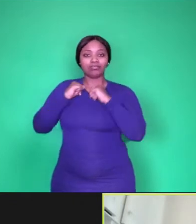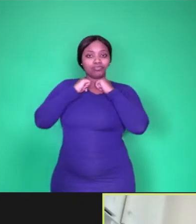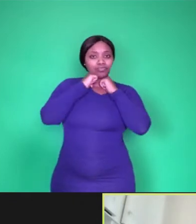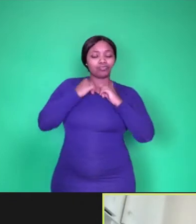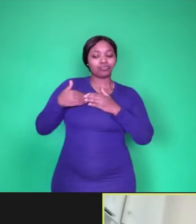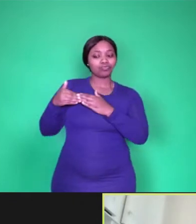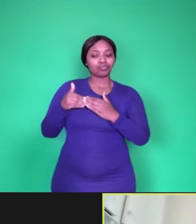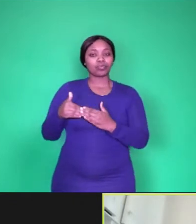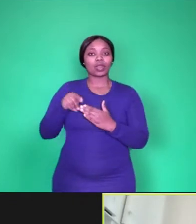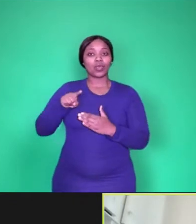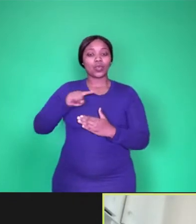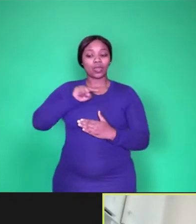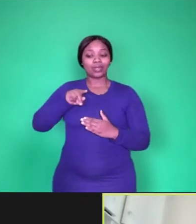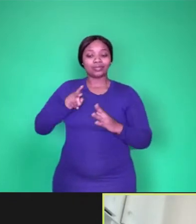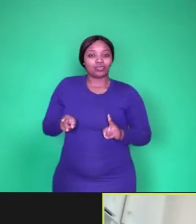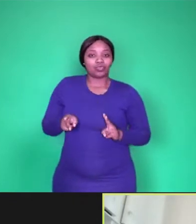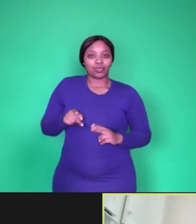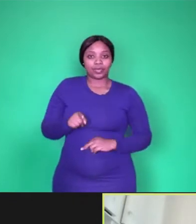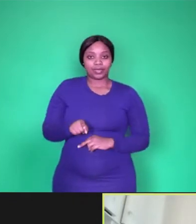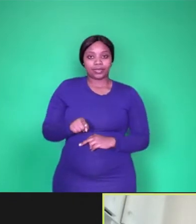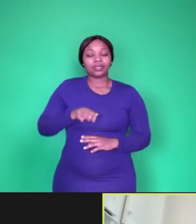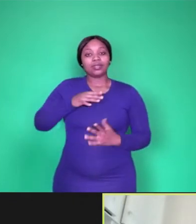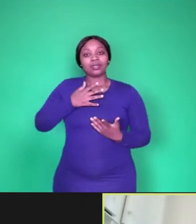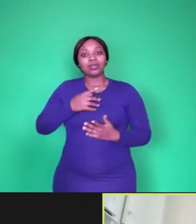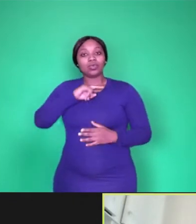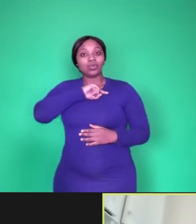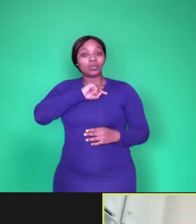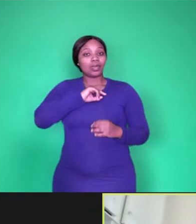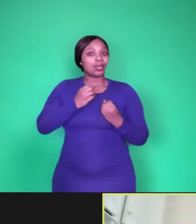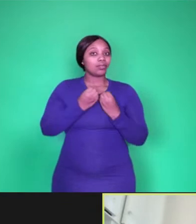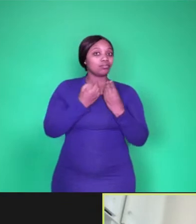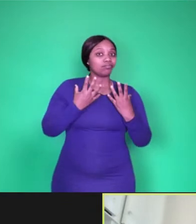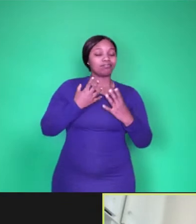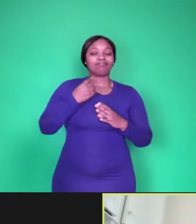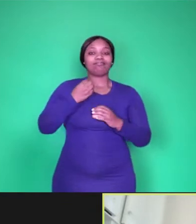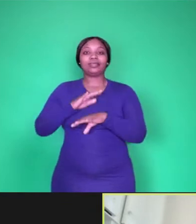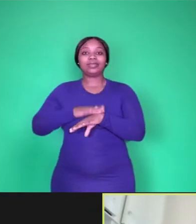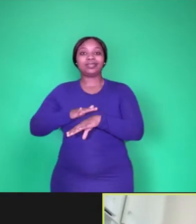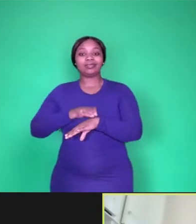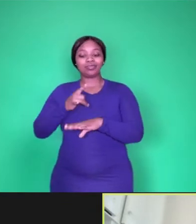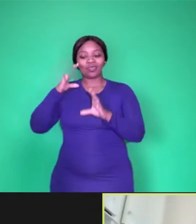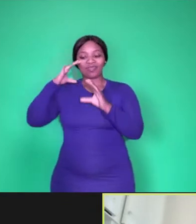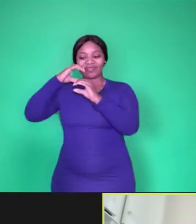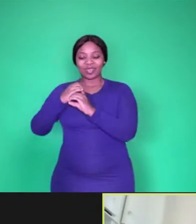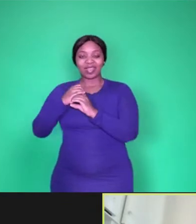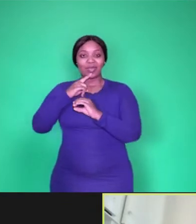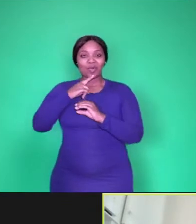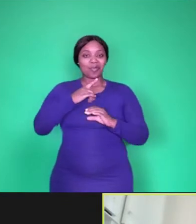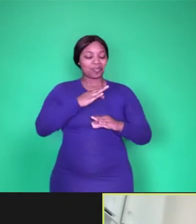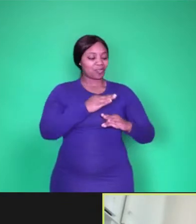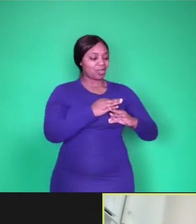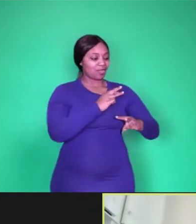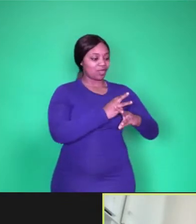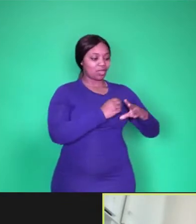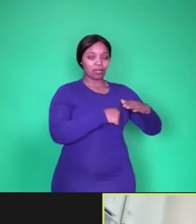where with an enormous focus on, an exclusive focus on biological parenting.